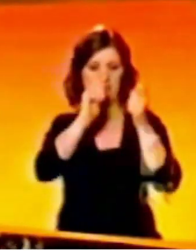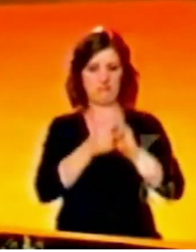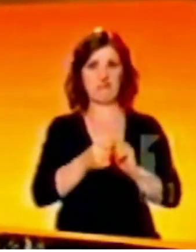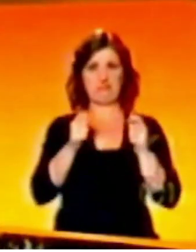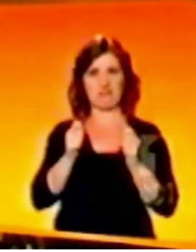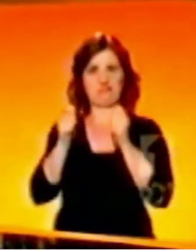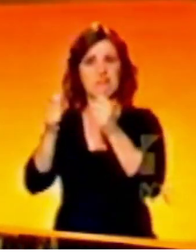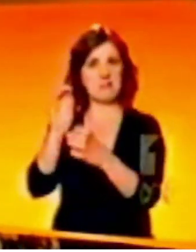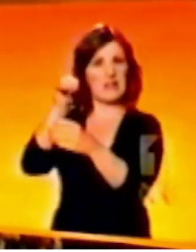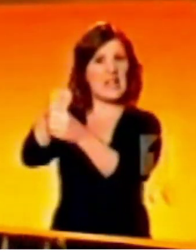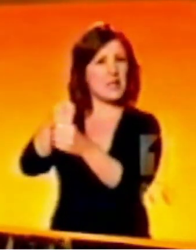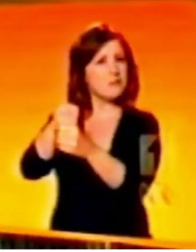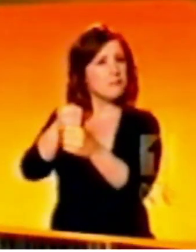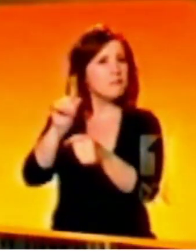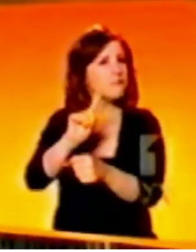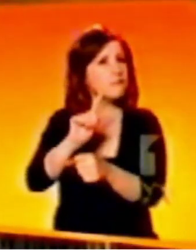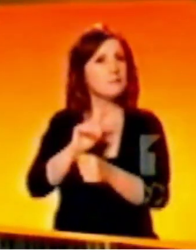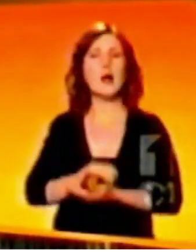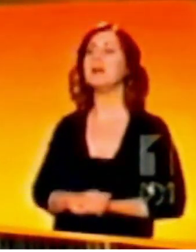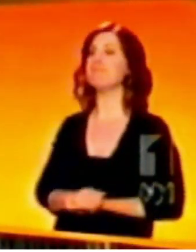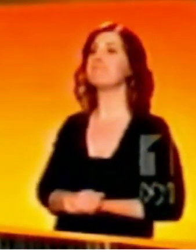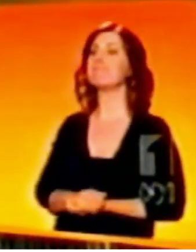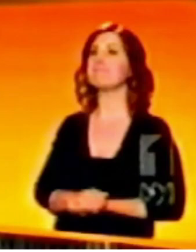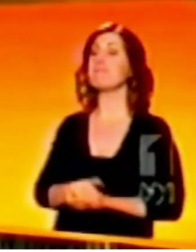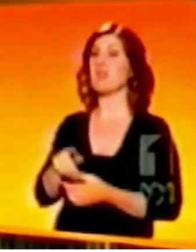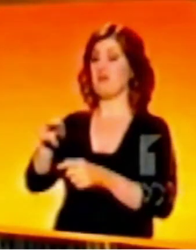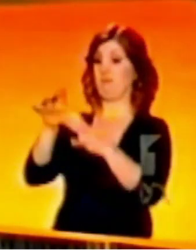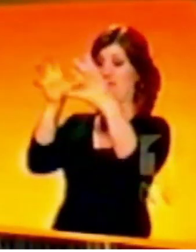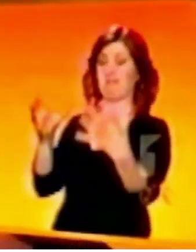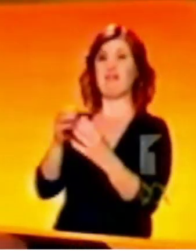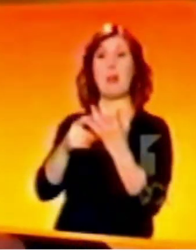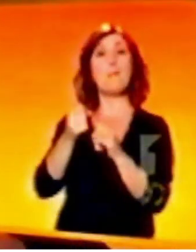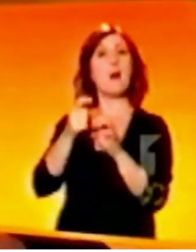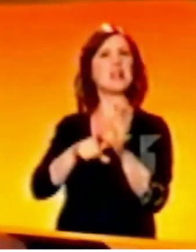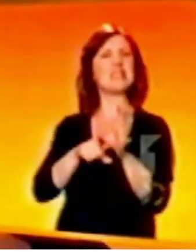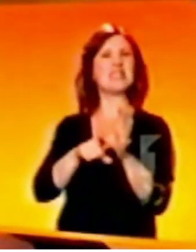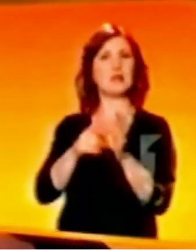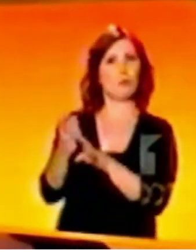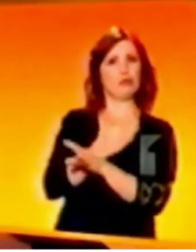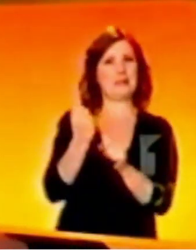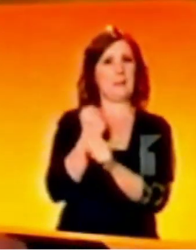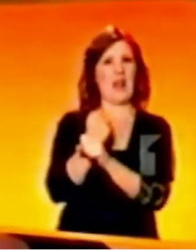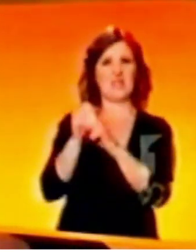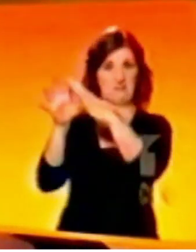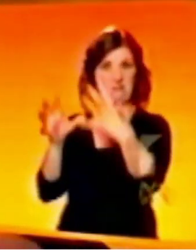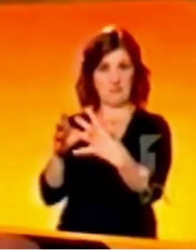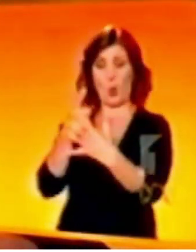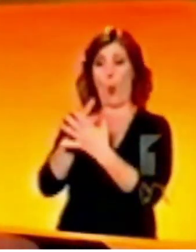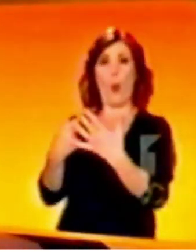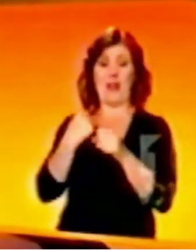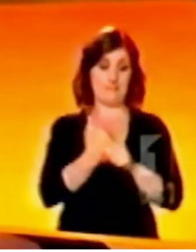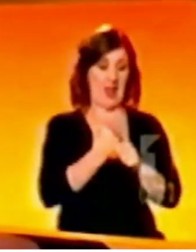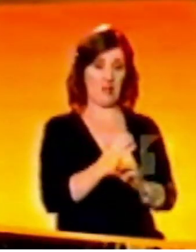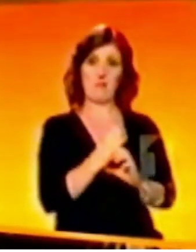that can just be put in easily? Well, it is. It's a pre-built unit that you can put in. You